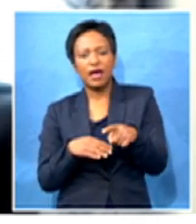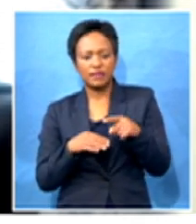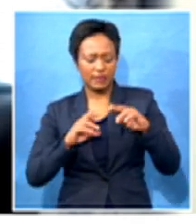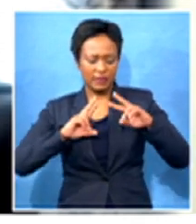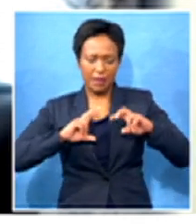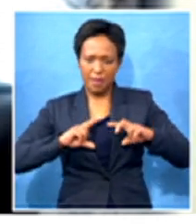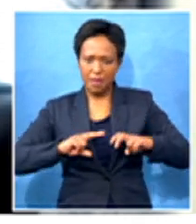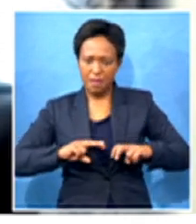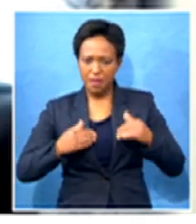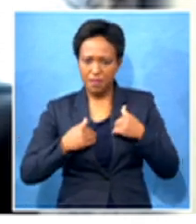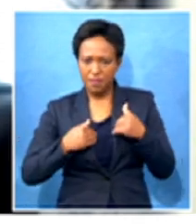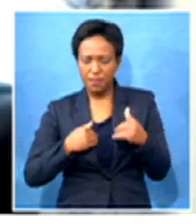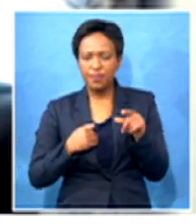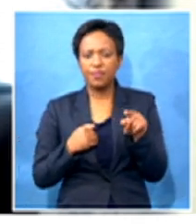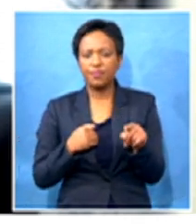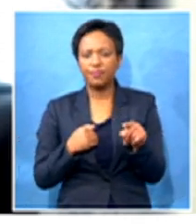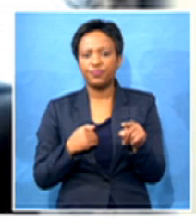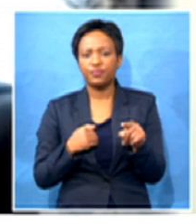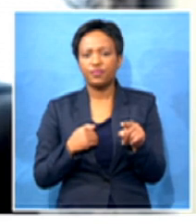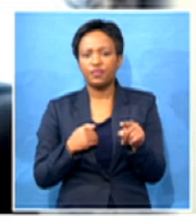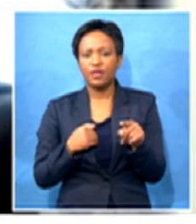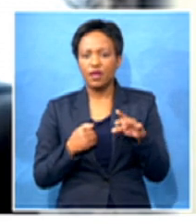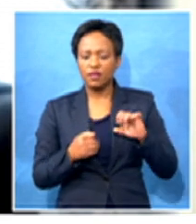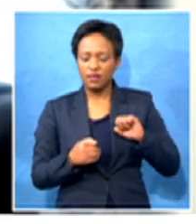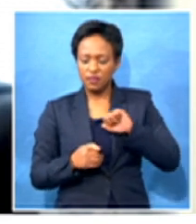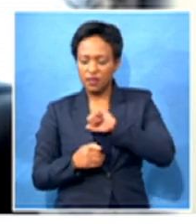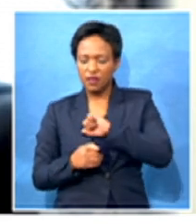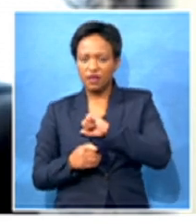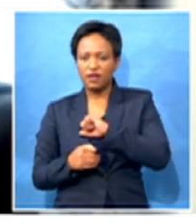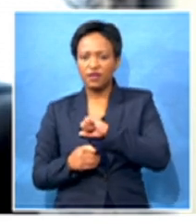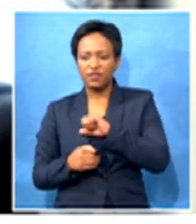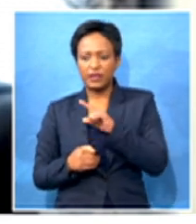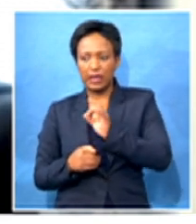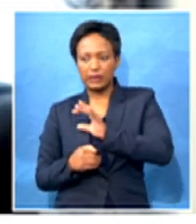investigation, our officials had a fear